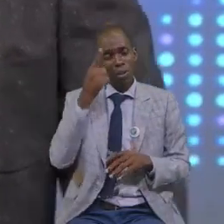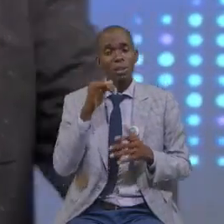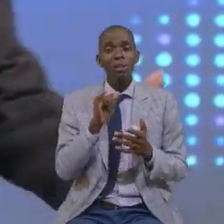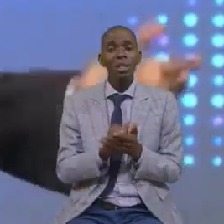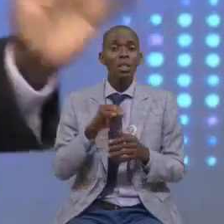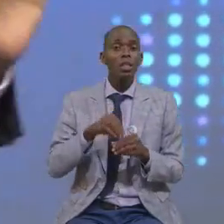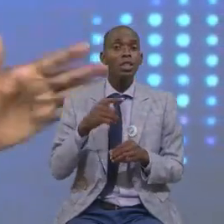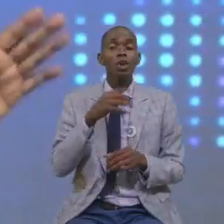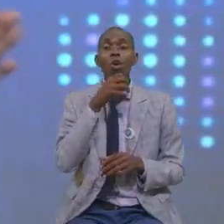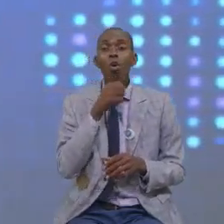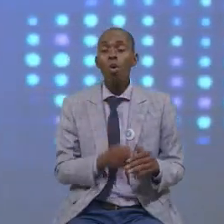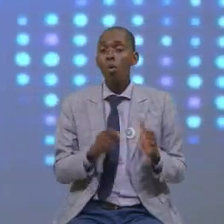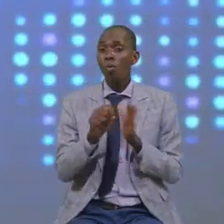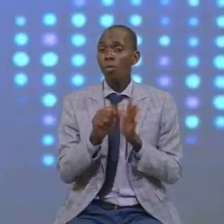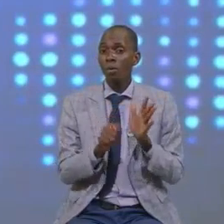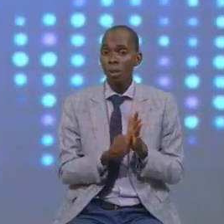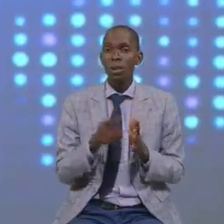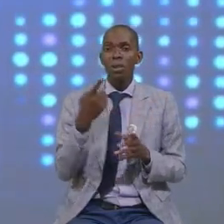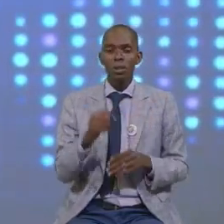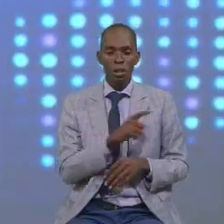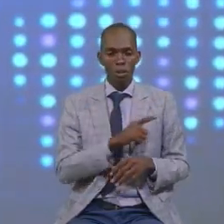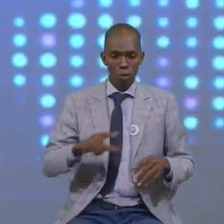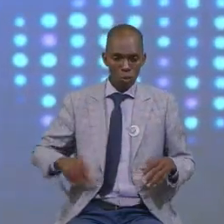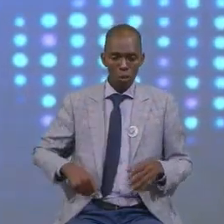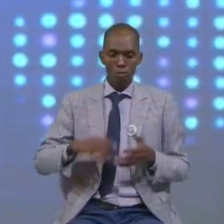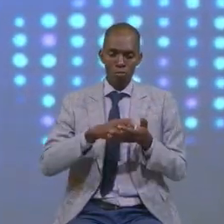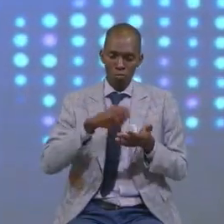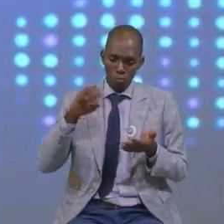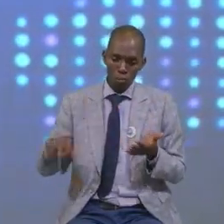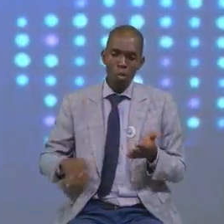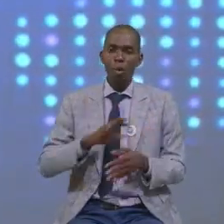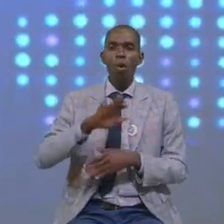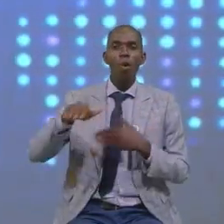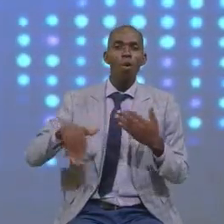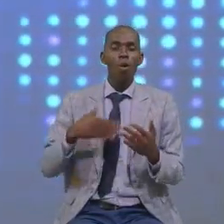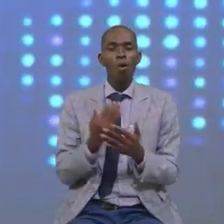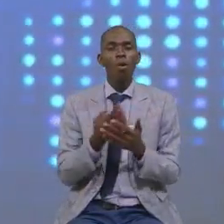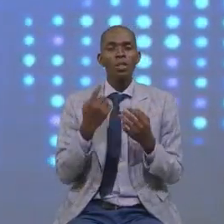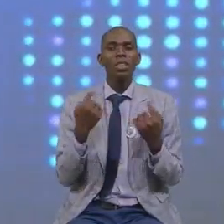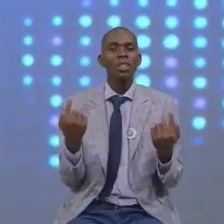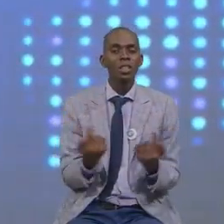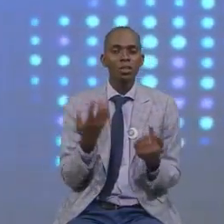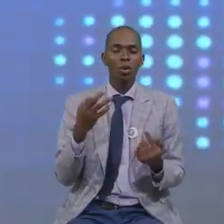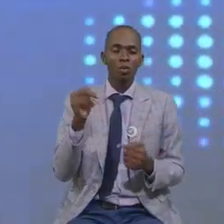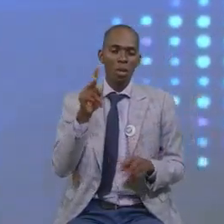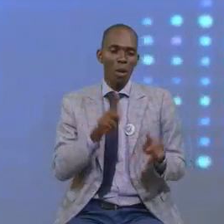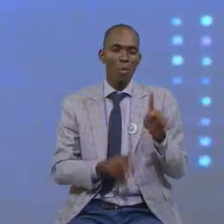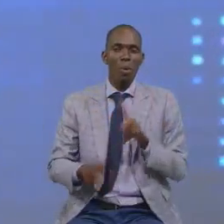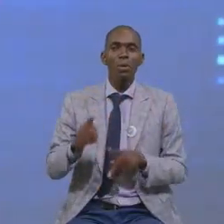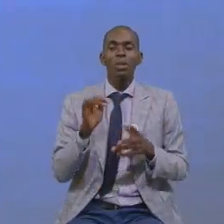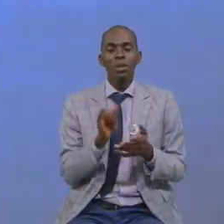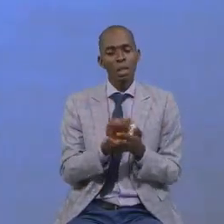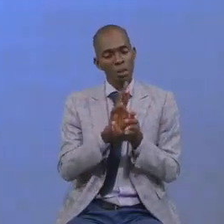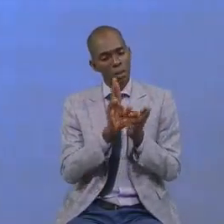Old Testament, the Lord blotted out all the iniquities of the people that repent.